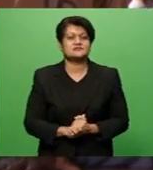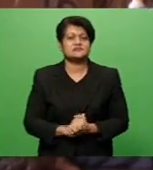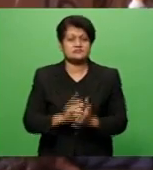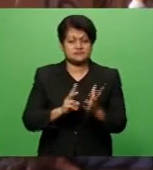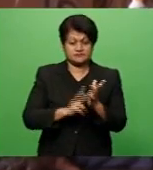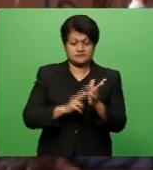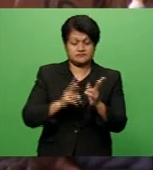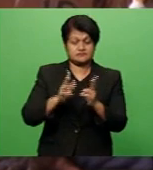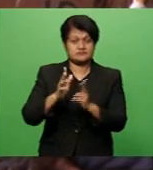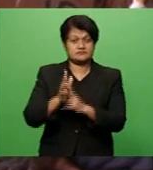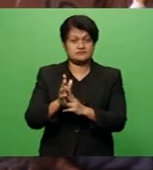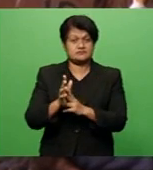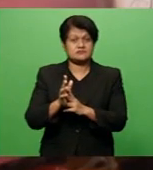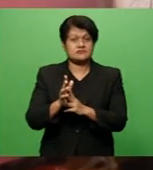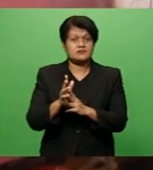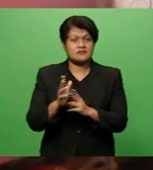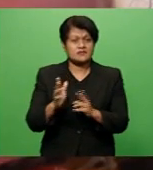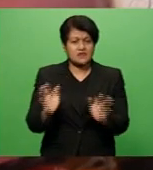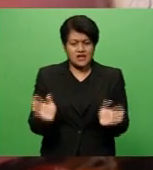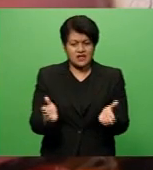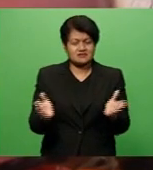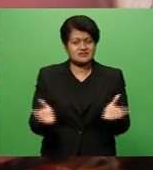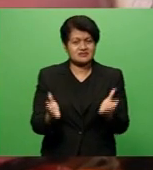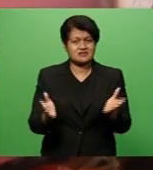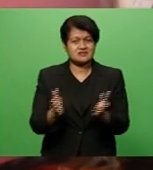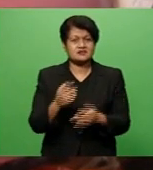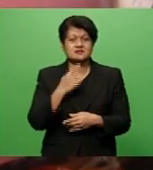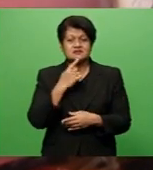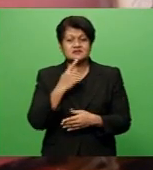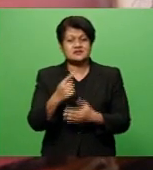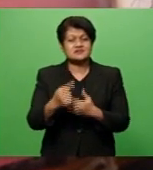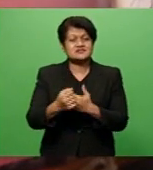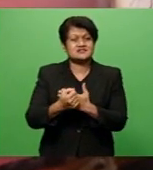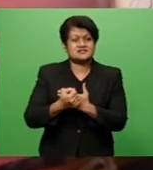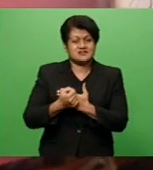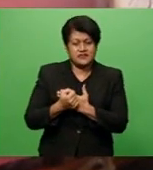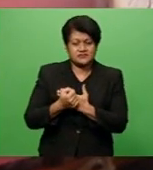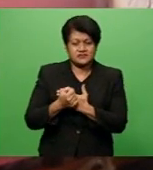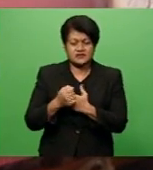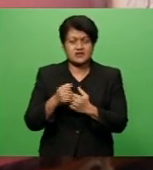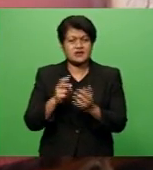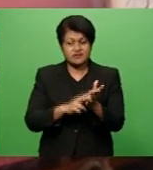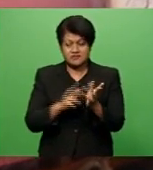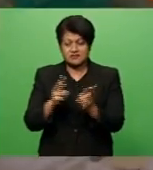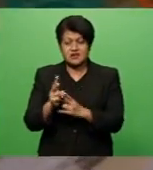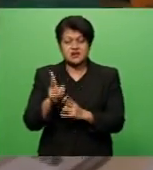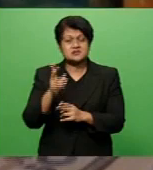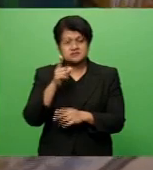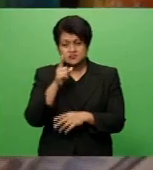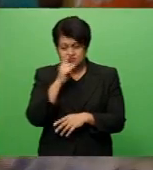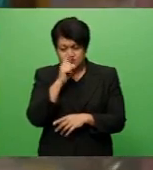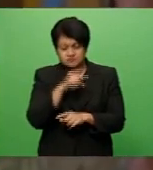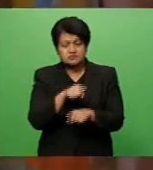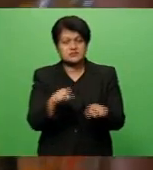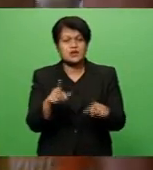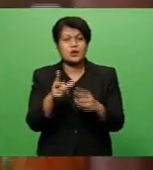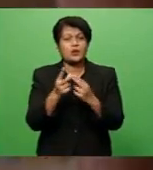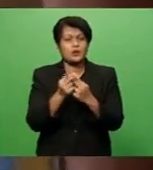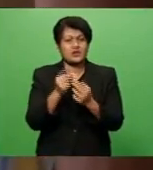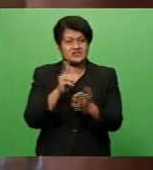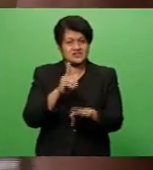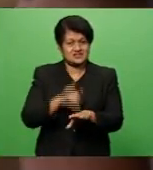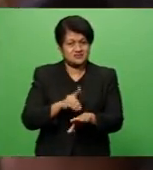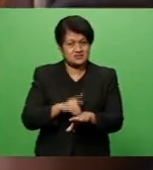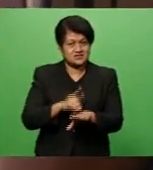Village elder Etonia Rokorombe says the safety and welfare of villagers with disability also needs to be prioritized